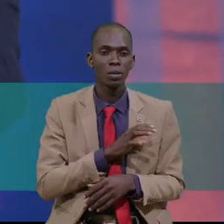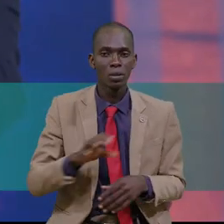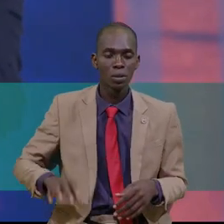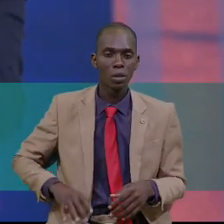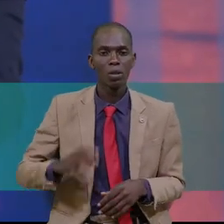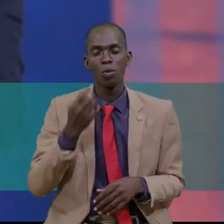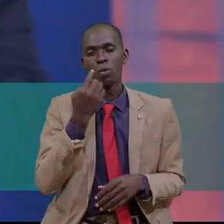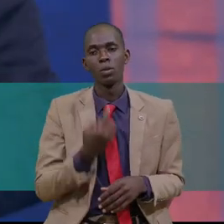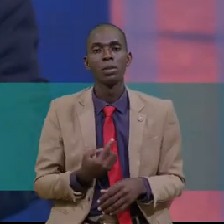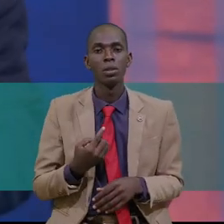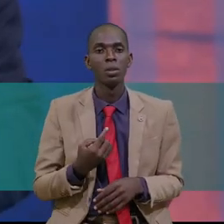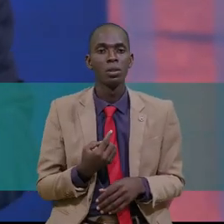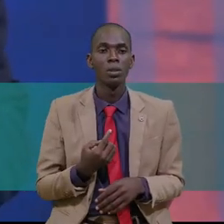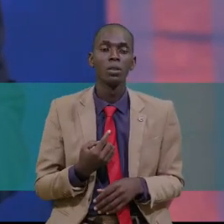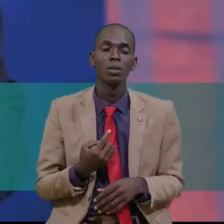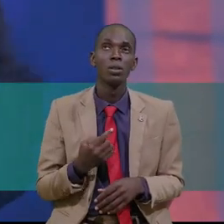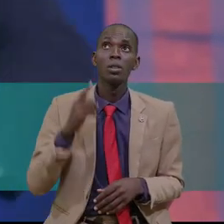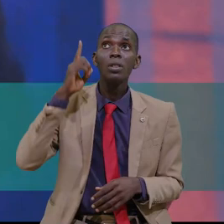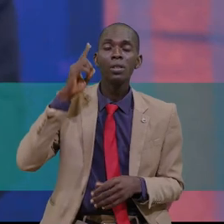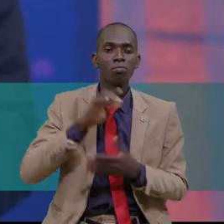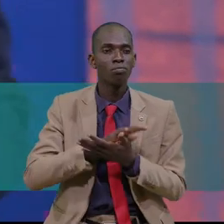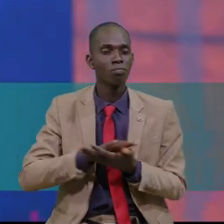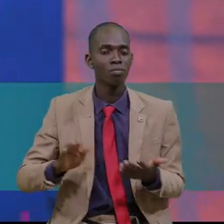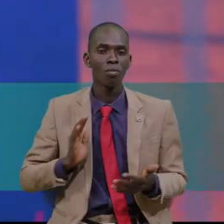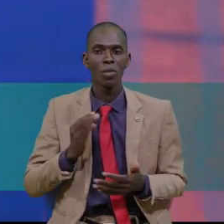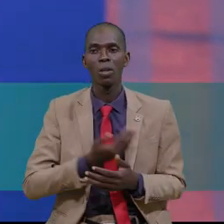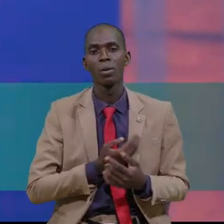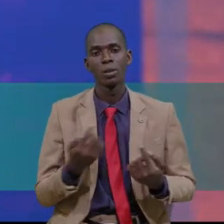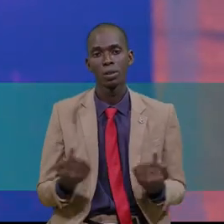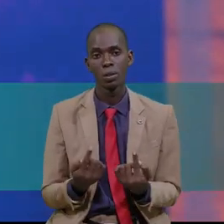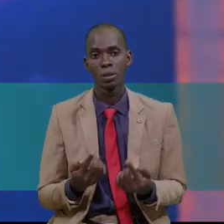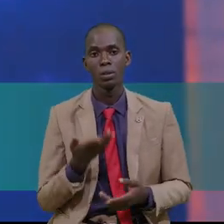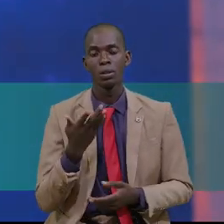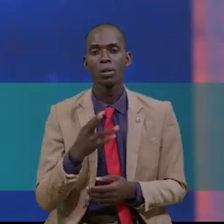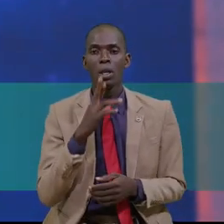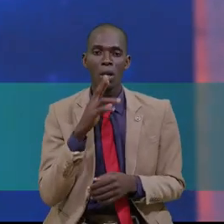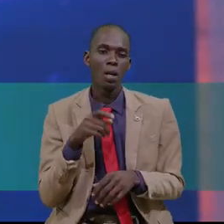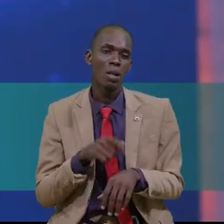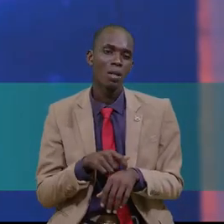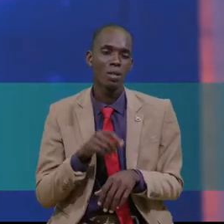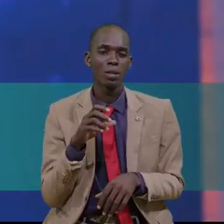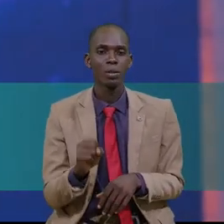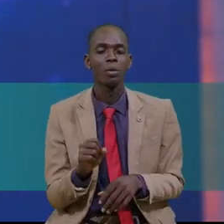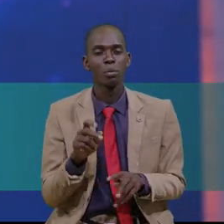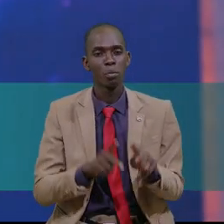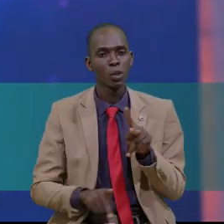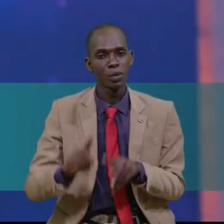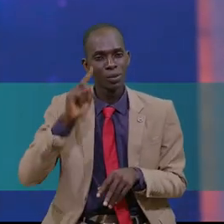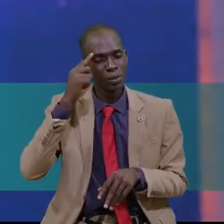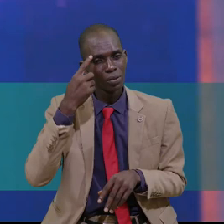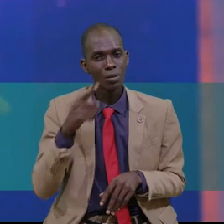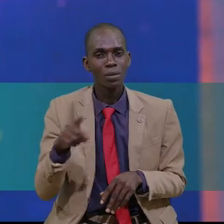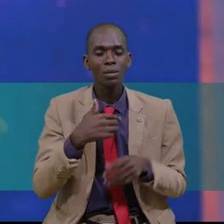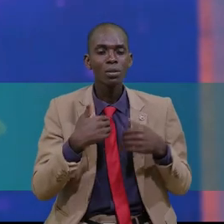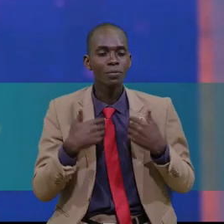he purged our sins. There are times when, you know, people think they have washed